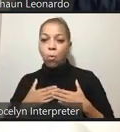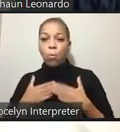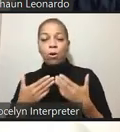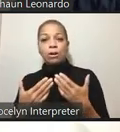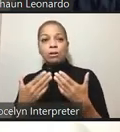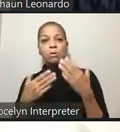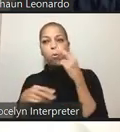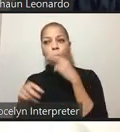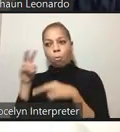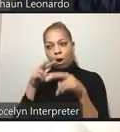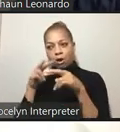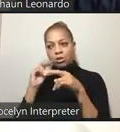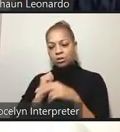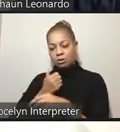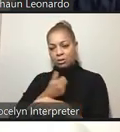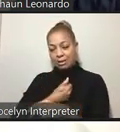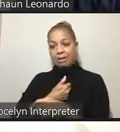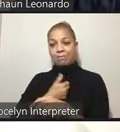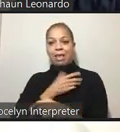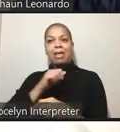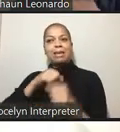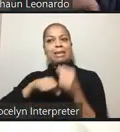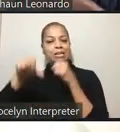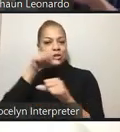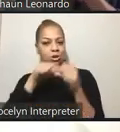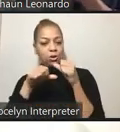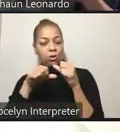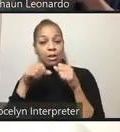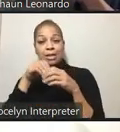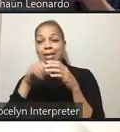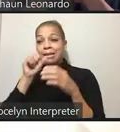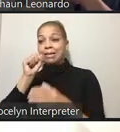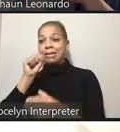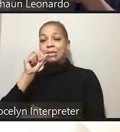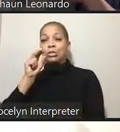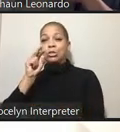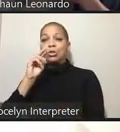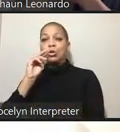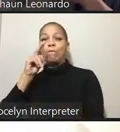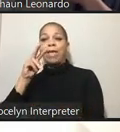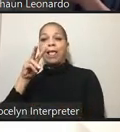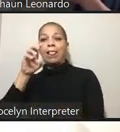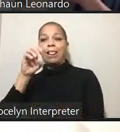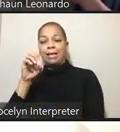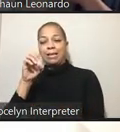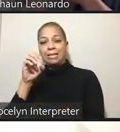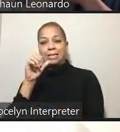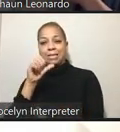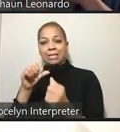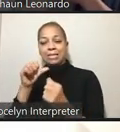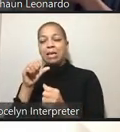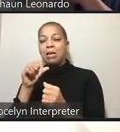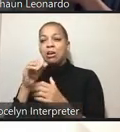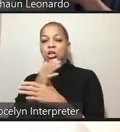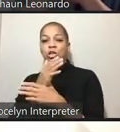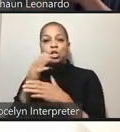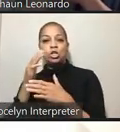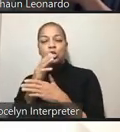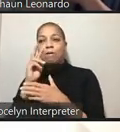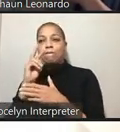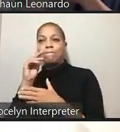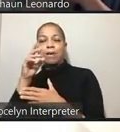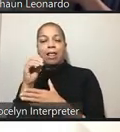another. In a surveillance society, sharing viral images of pain is a part of a larger system